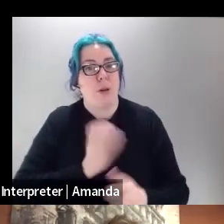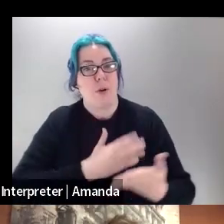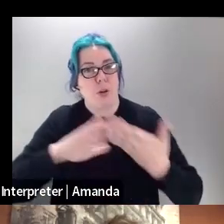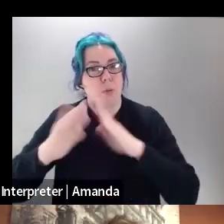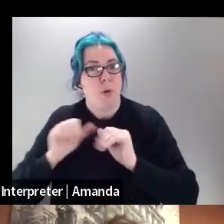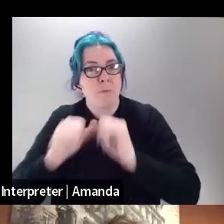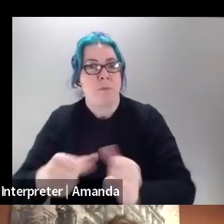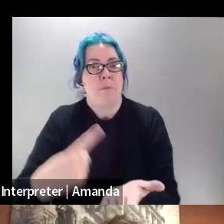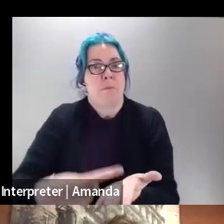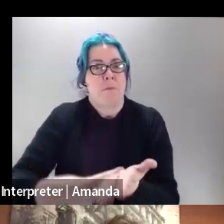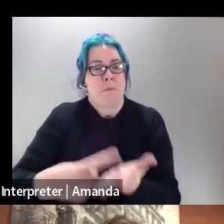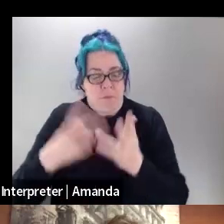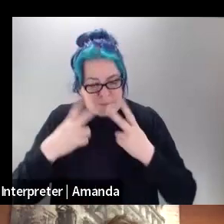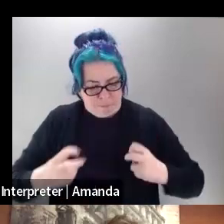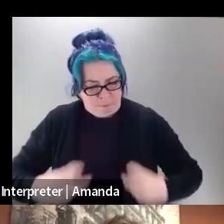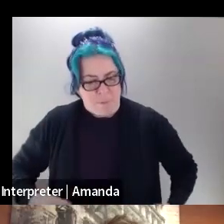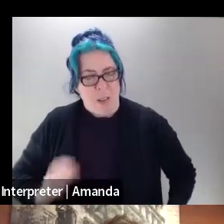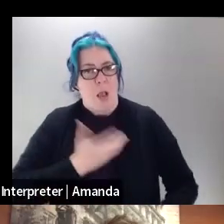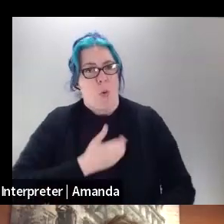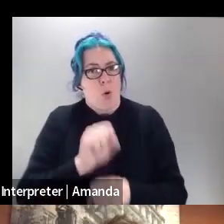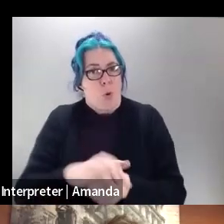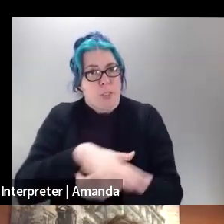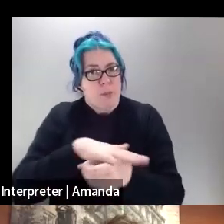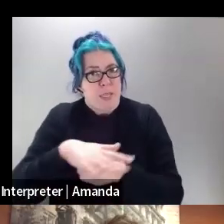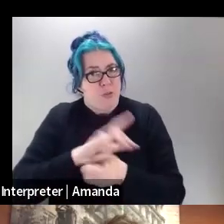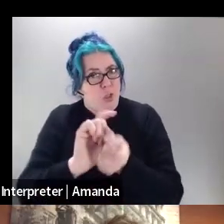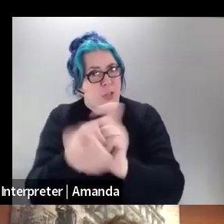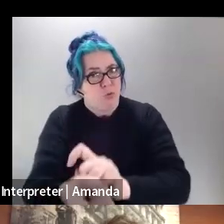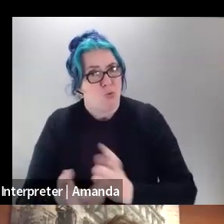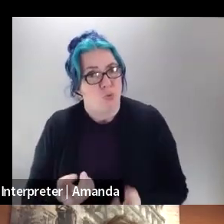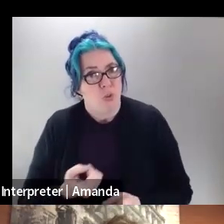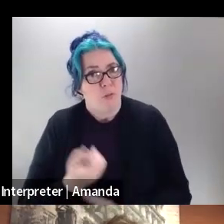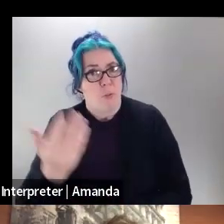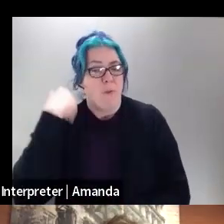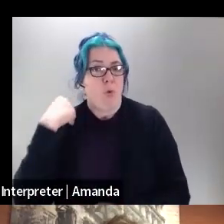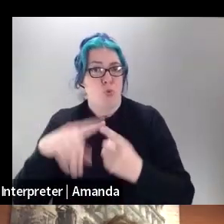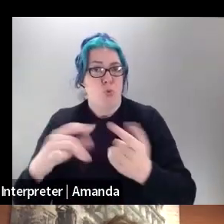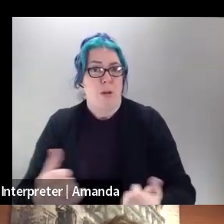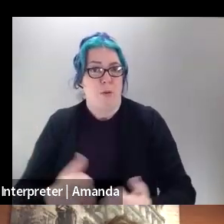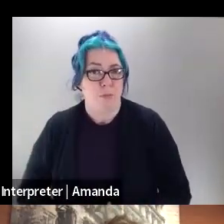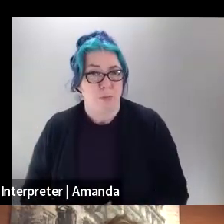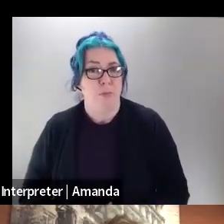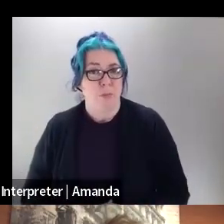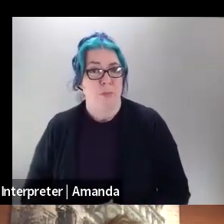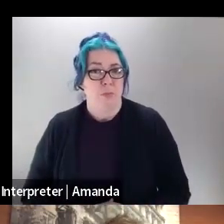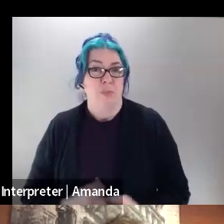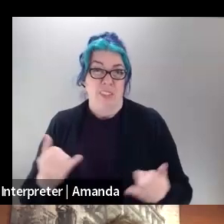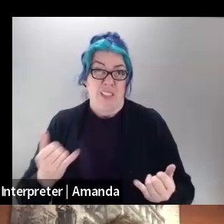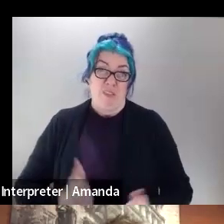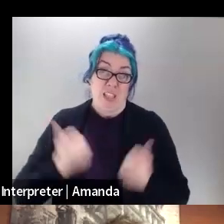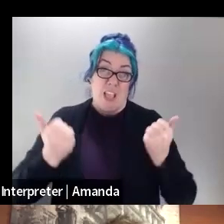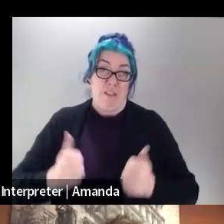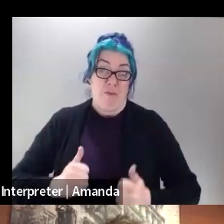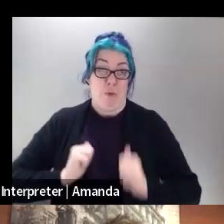to examine how our working spaces are changing. It's a very exciting time, I think, to be working in the live performance sector in this